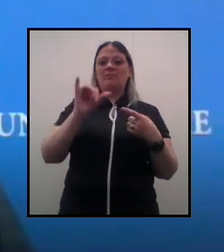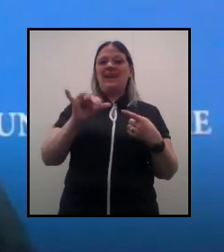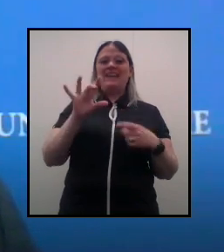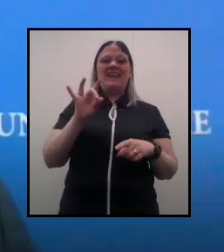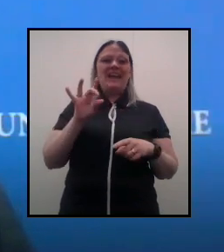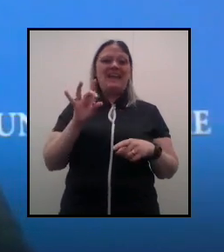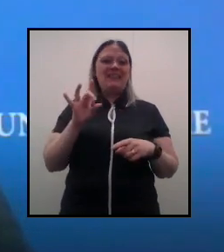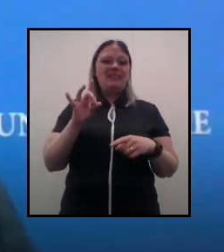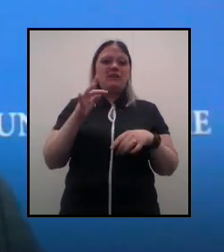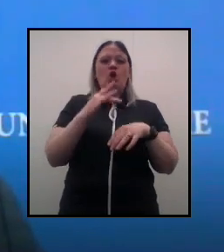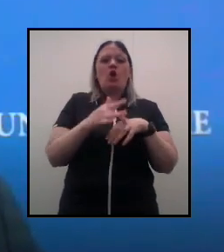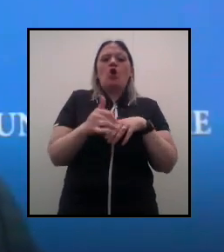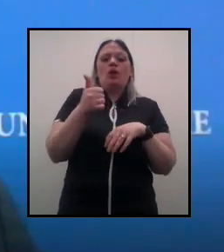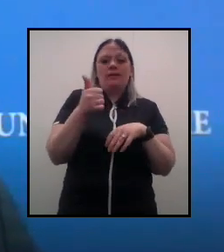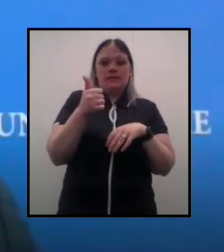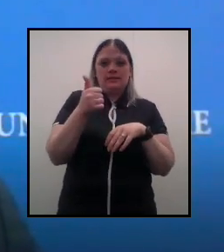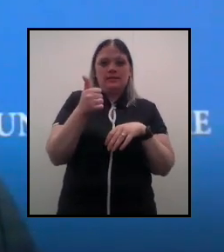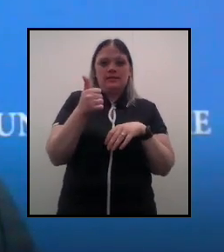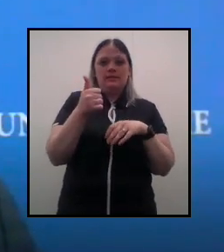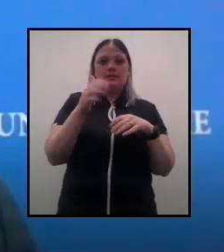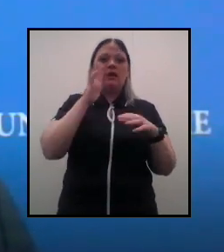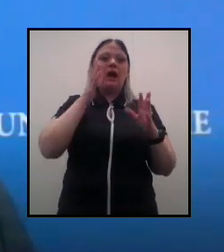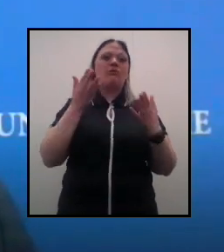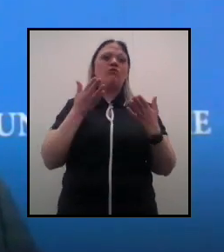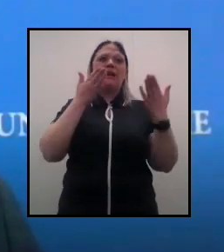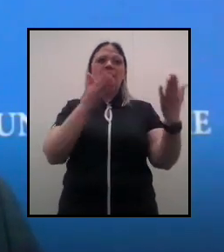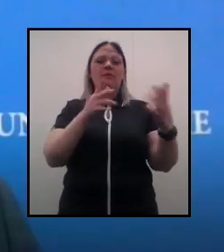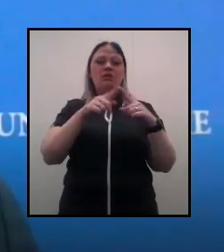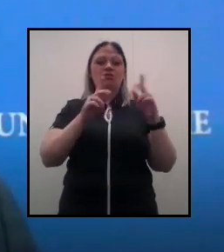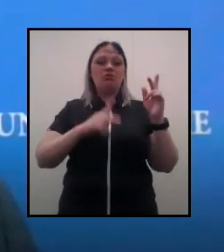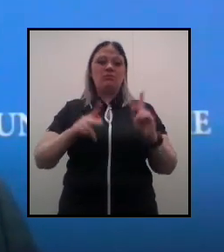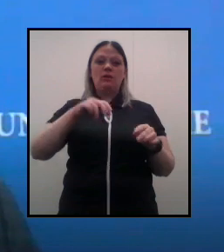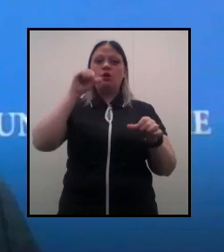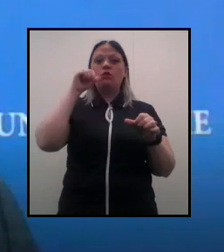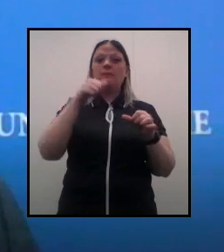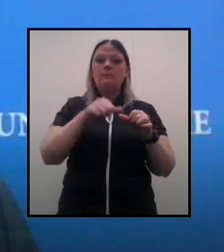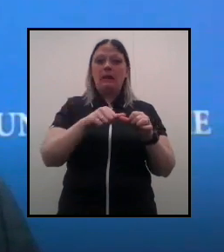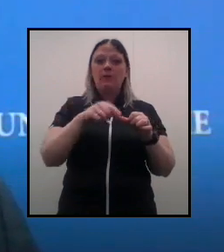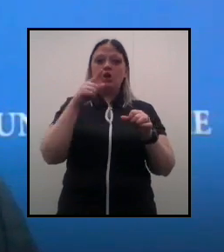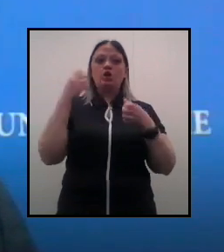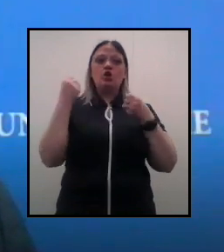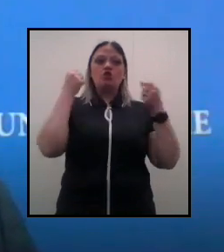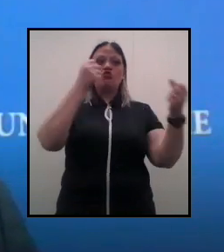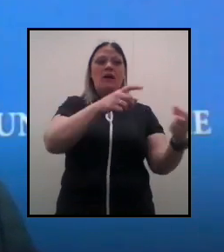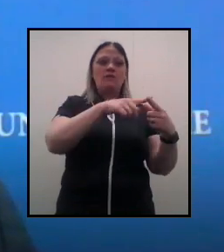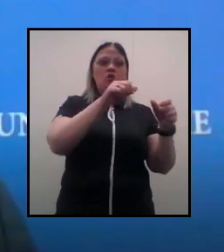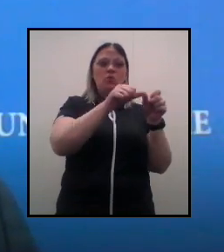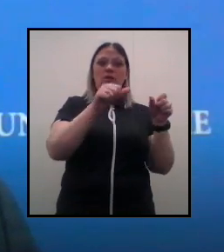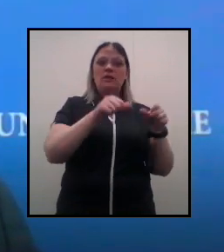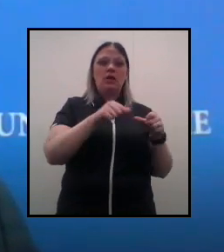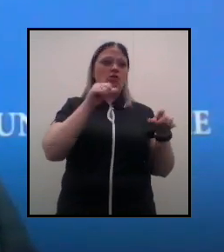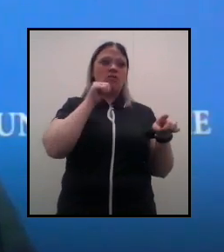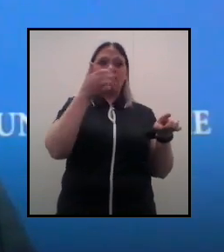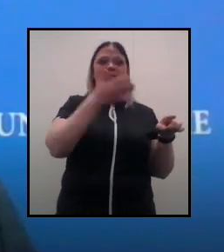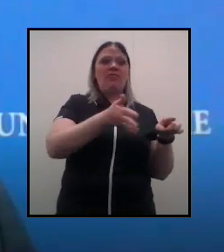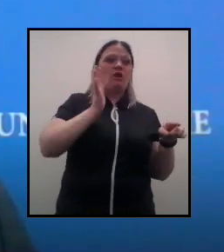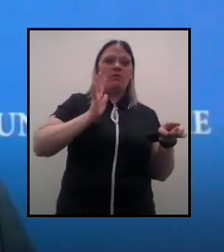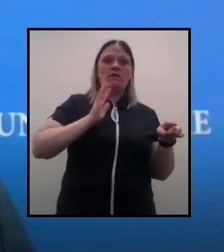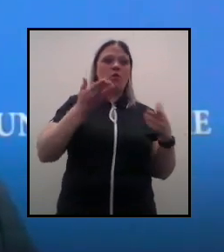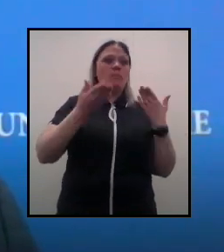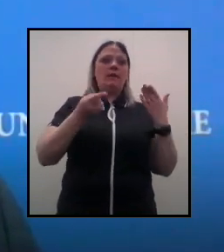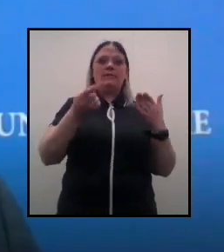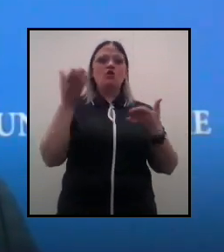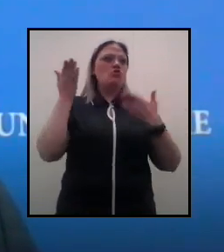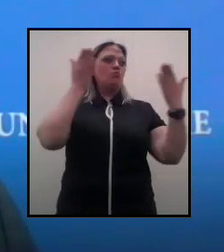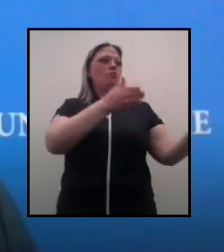at the earliest. I would just recommend to folks that you got to remember you're going into an area where you haven't been. You could be bringing COVID-19 to